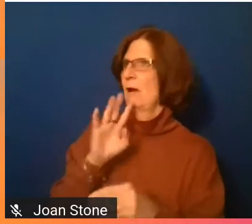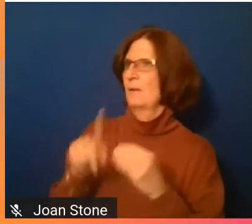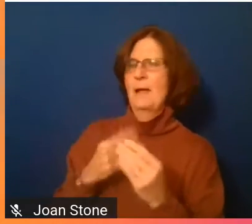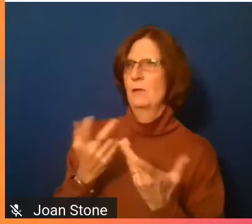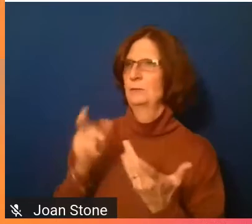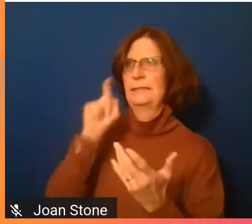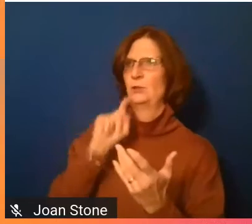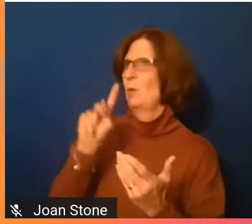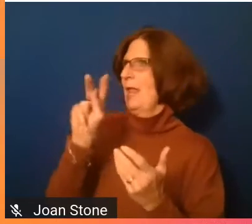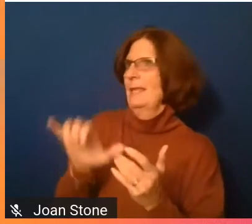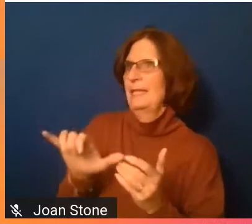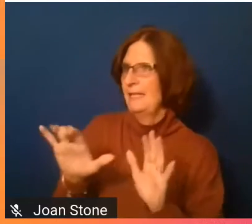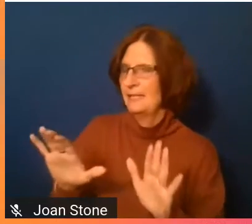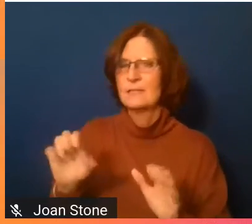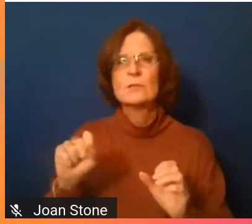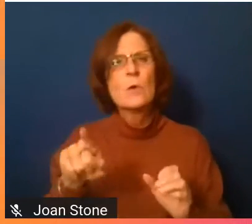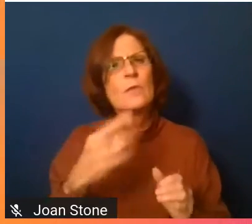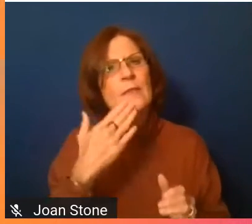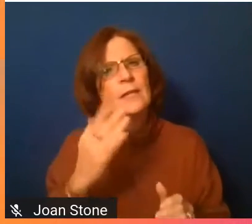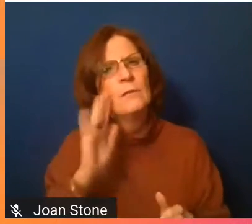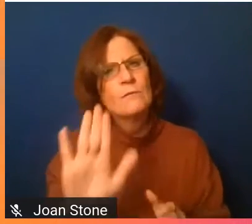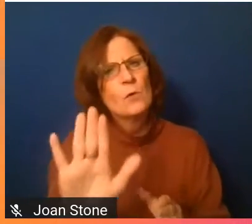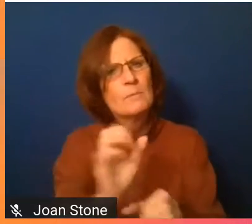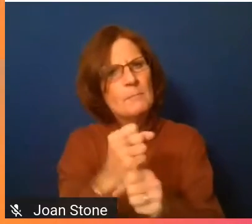your film. And